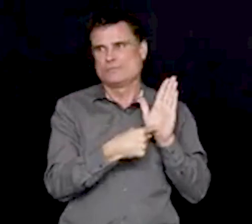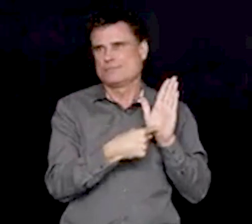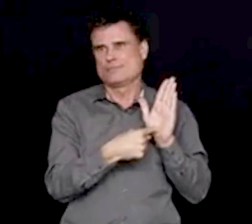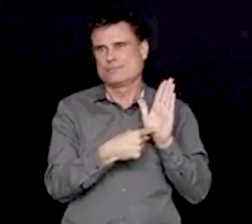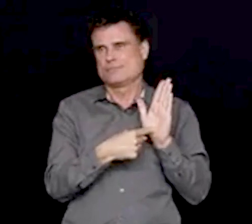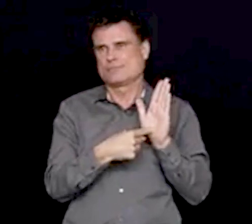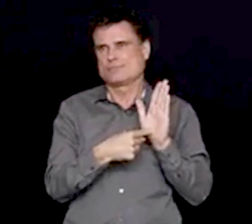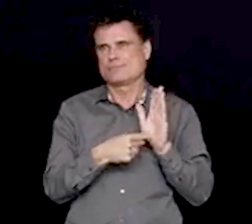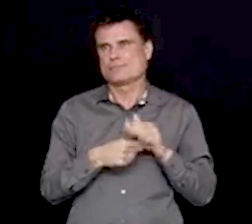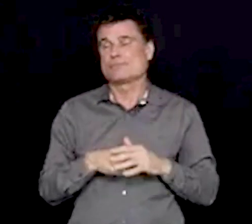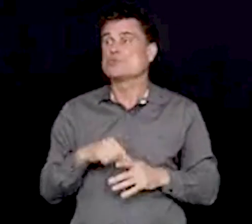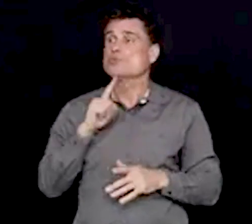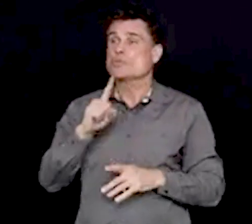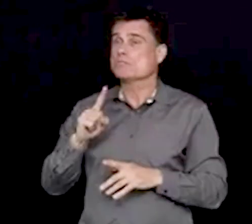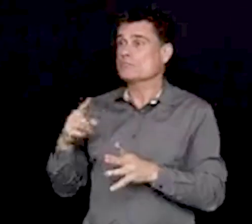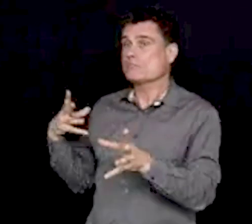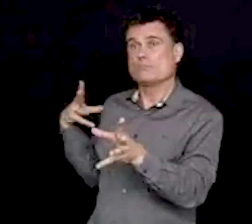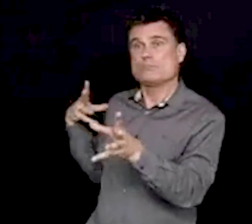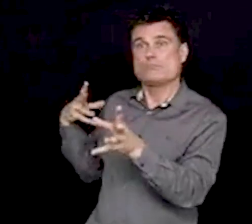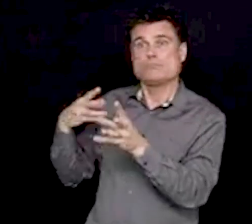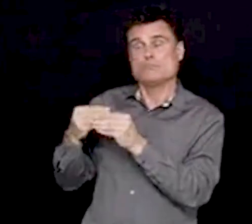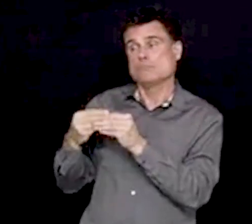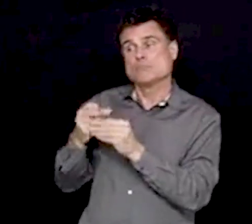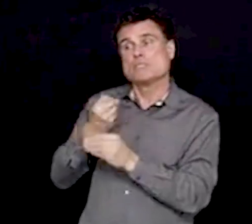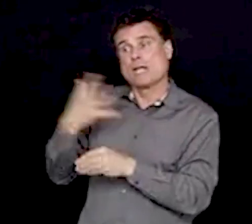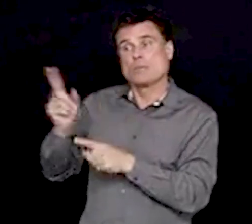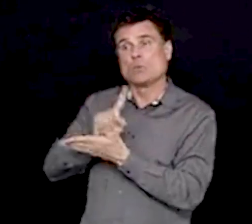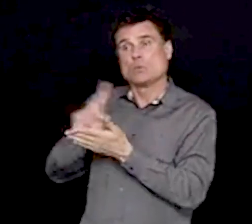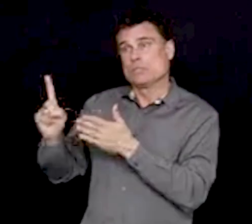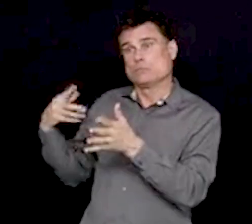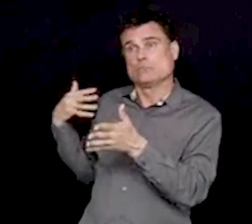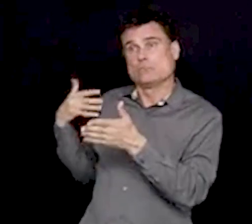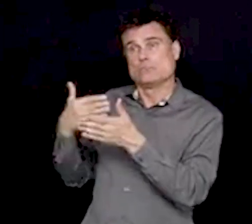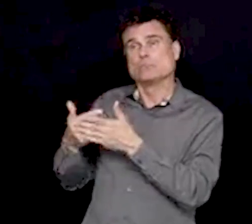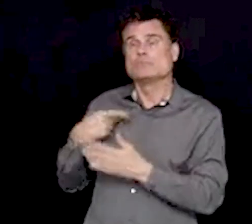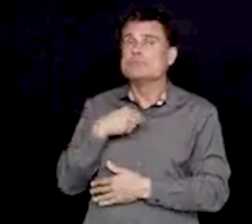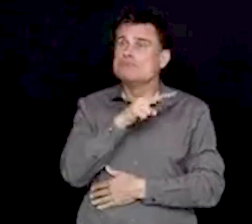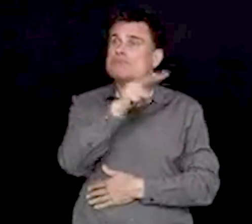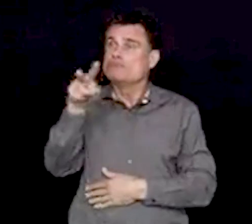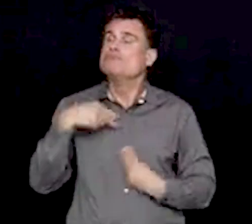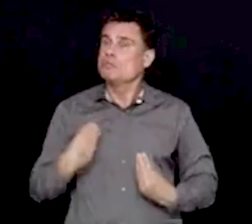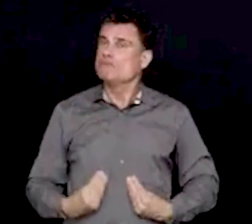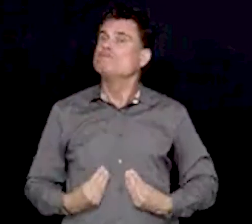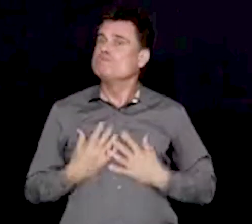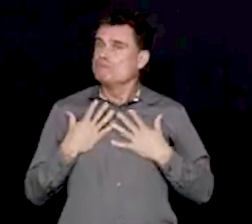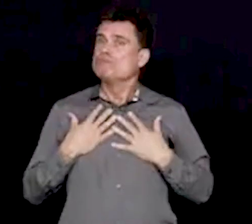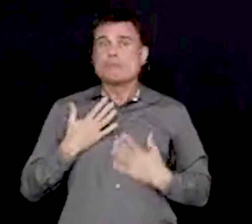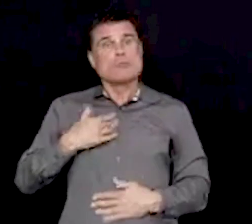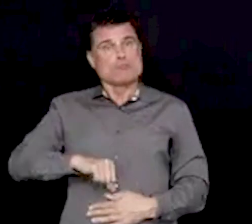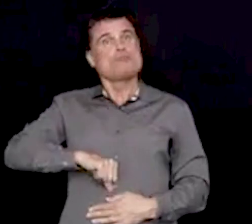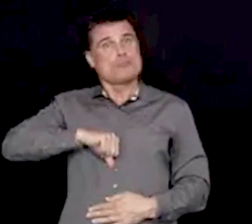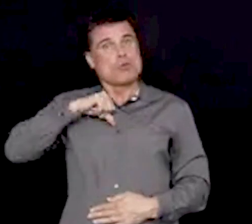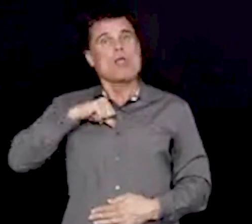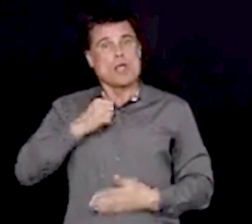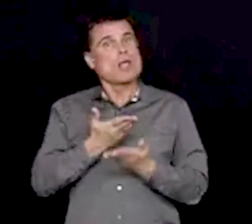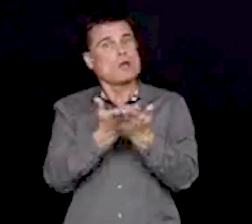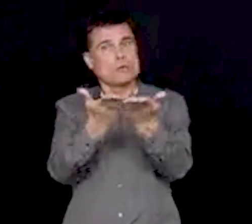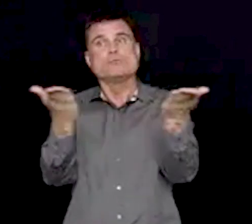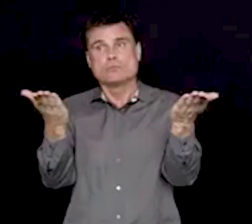weeks in BC. It is inspiring. I am proud to be someone from British Columbia and see the community respond this way.